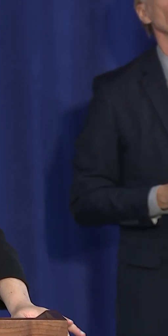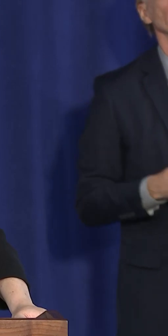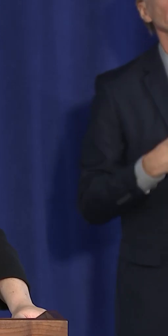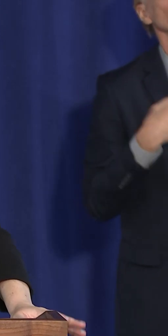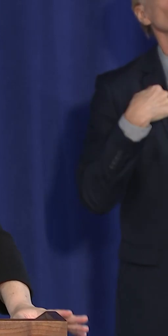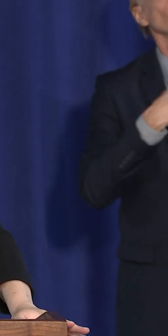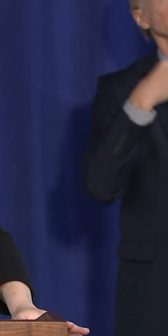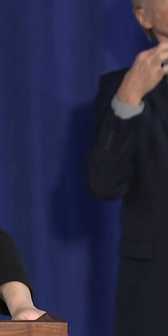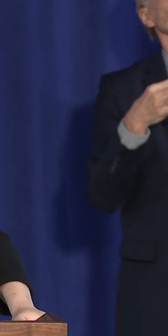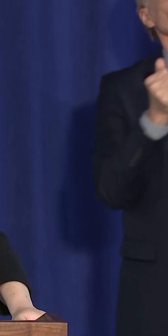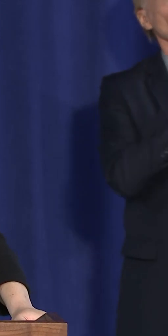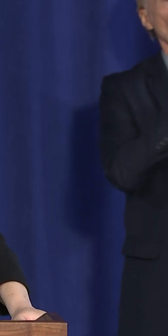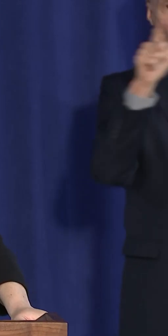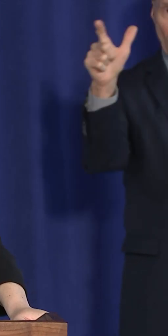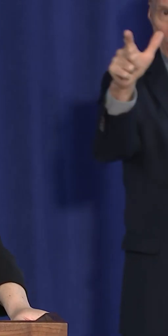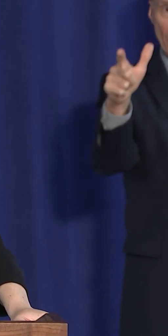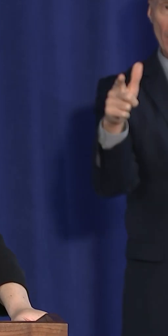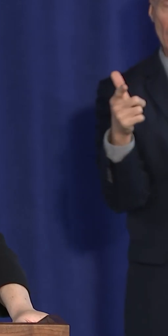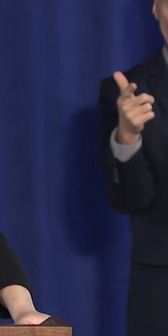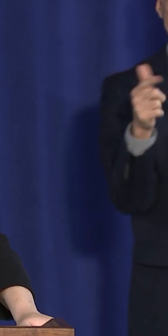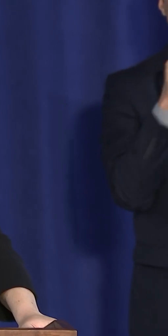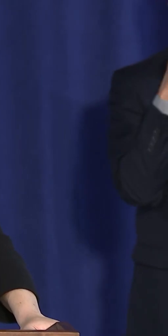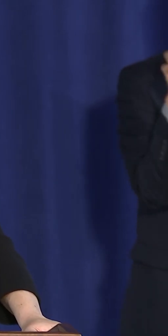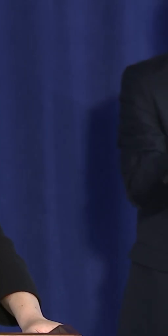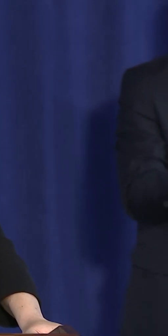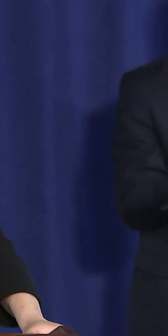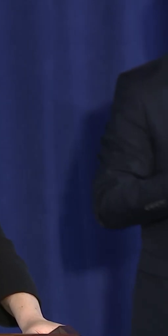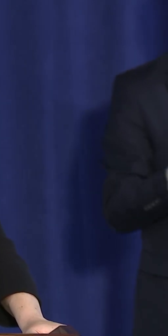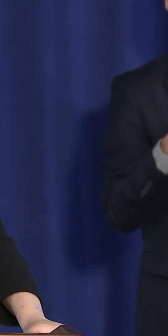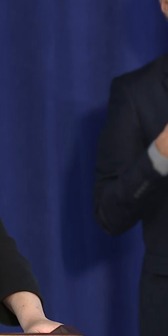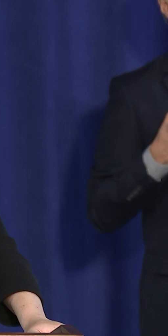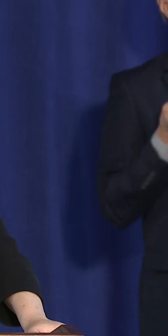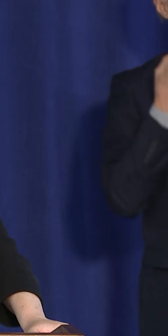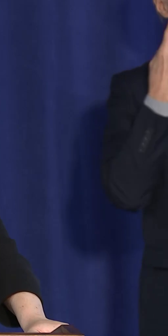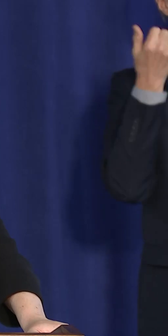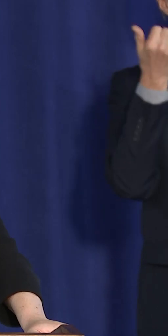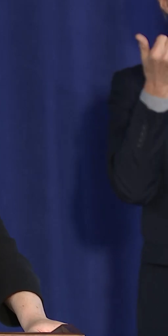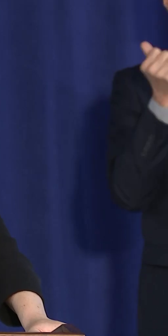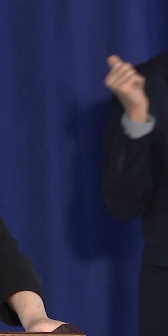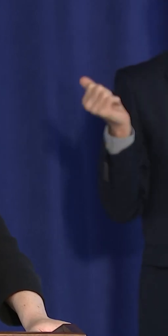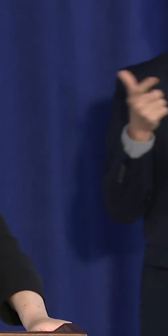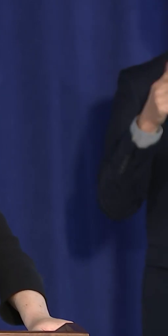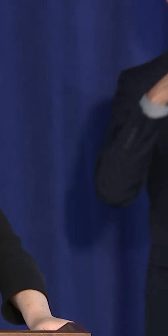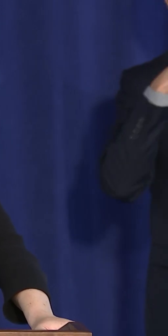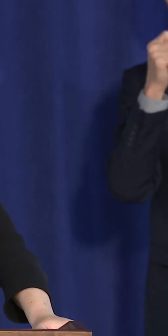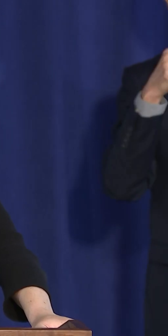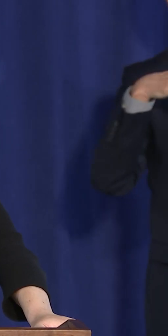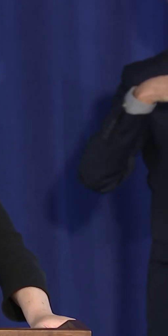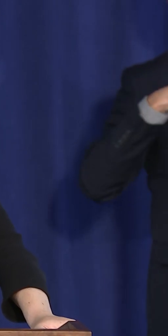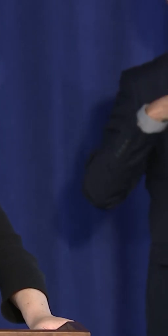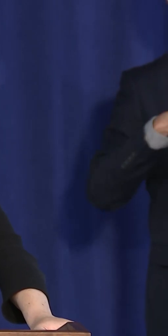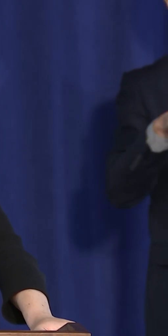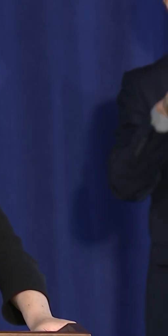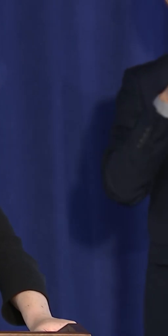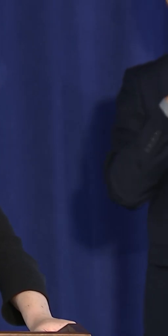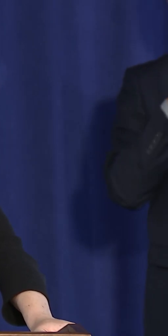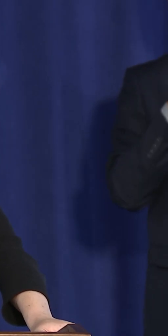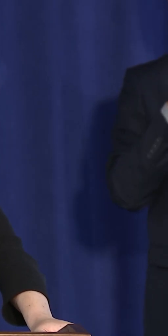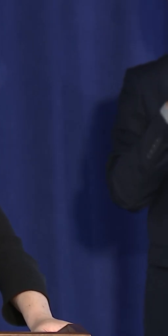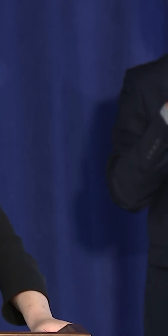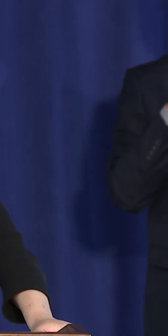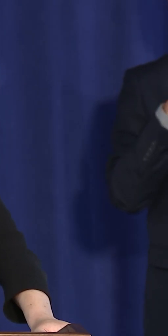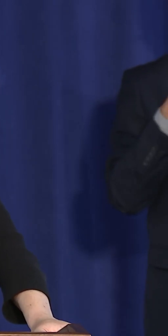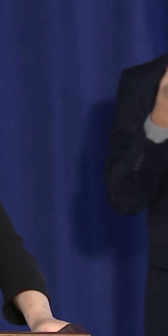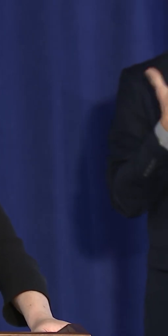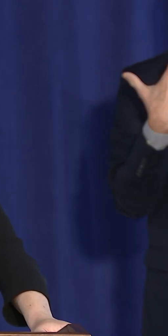were offered these. They didn't have to take them if they didn't want, but my understanding is all of them have accepted them. And I want folks to